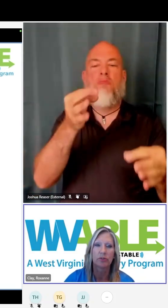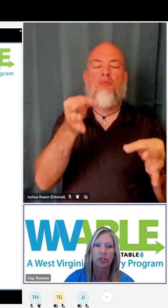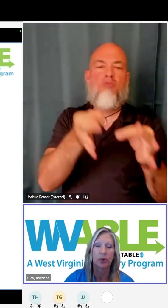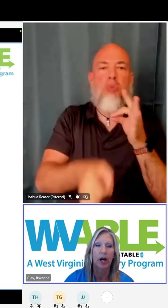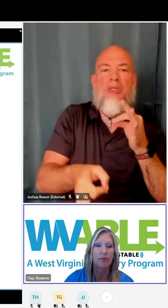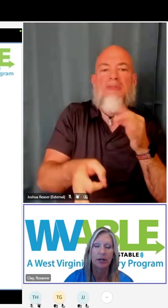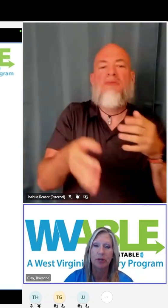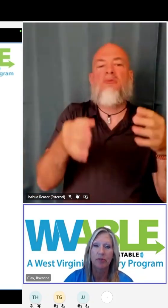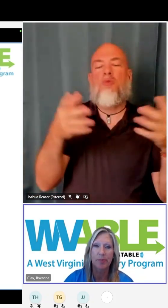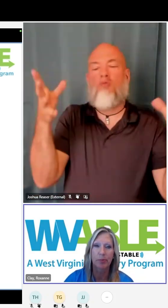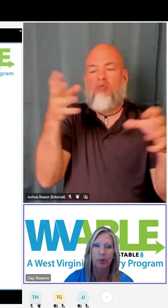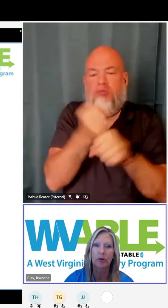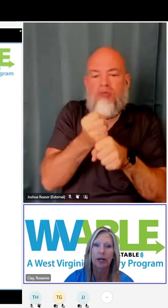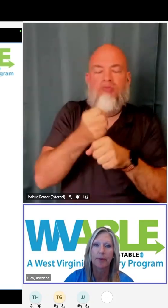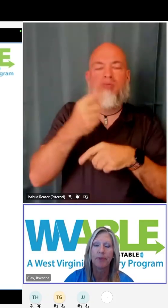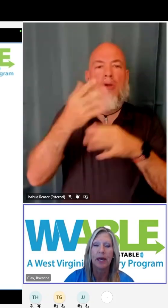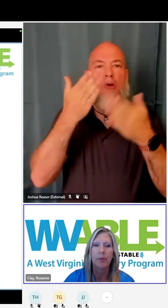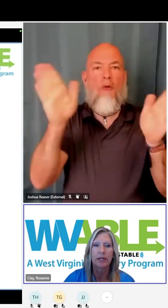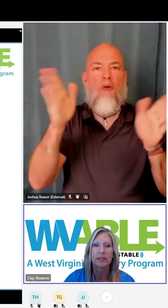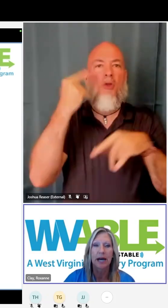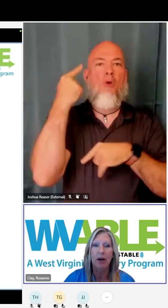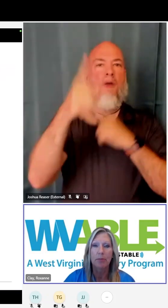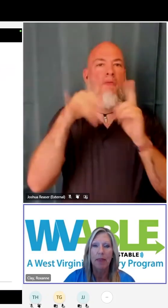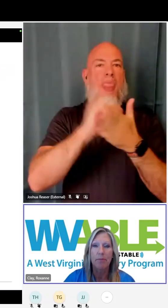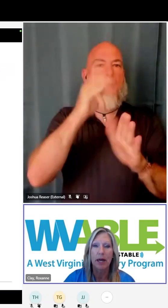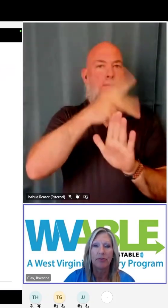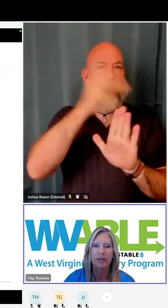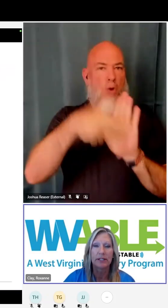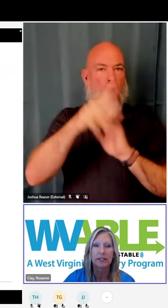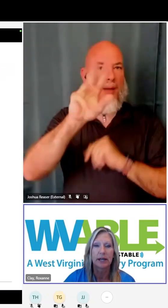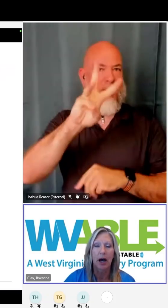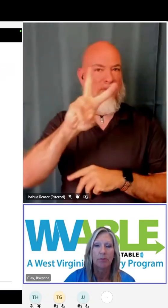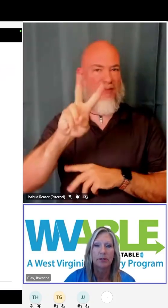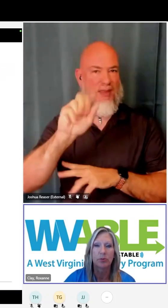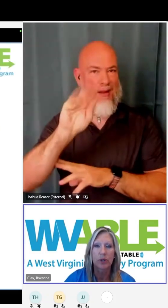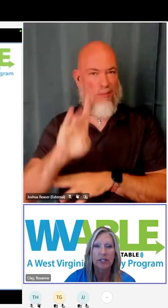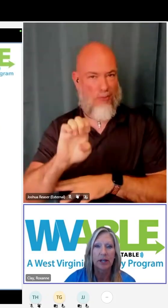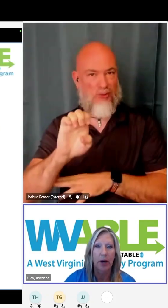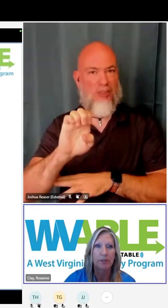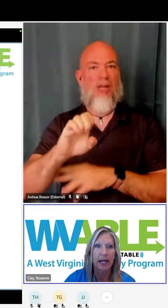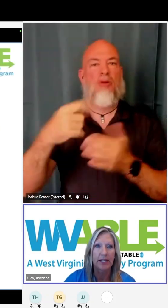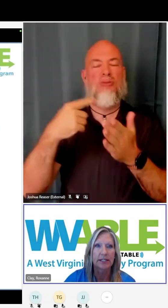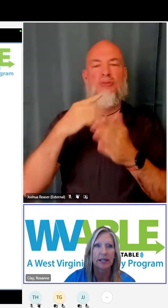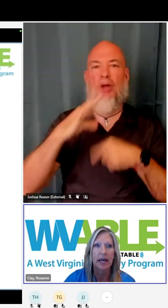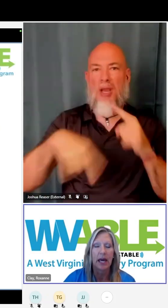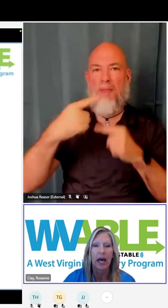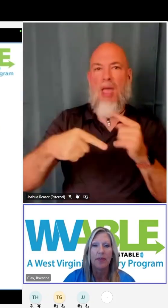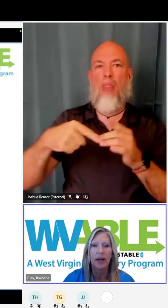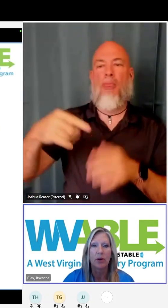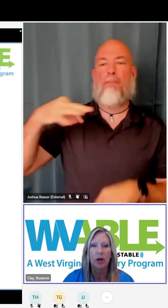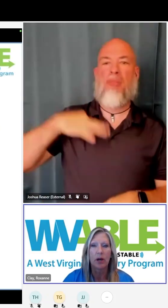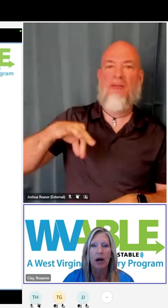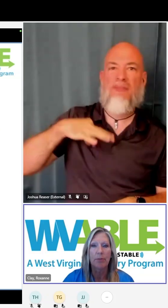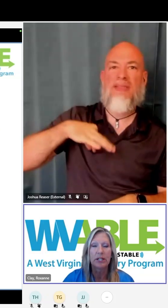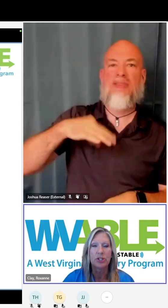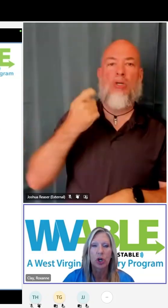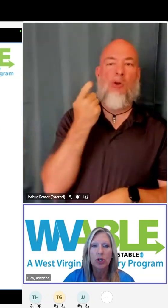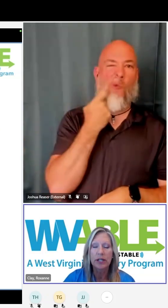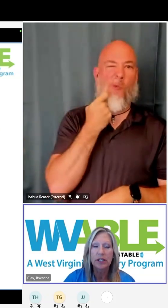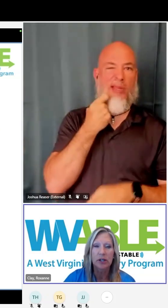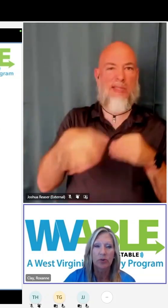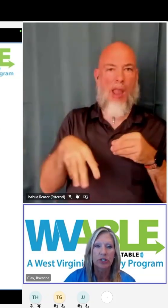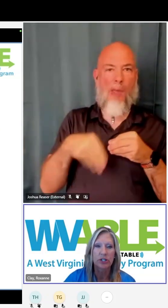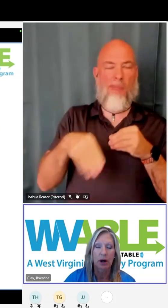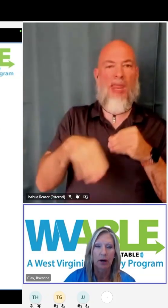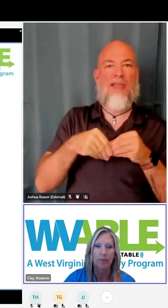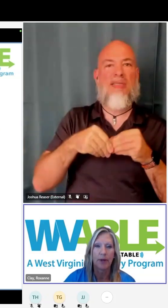high-level overview of WVABLE program. I'm going to talk about the benefits, some recent updates, and then I'm going to